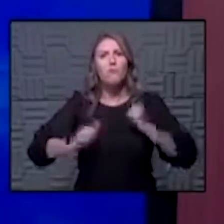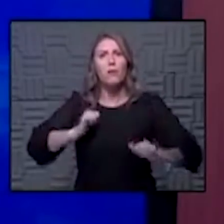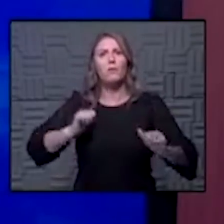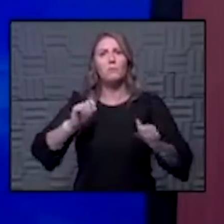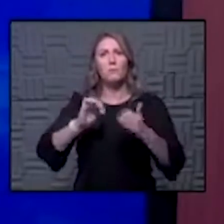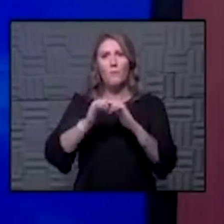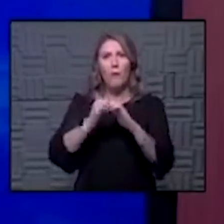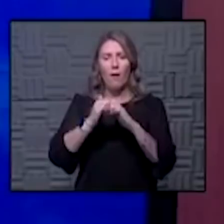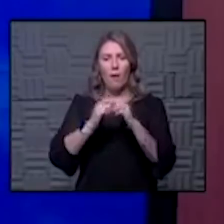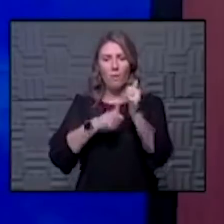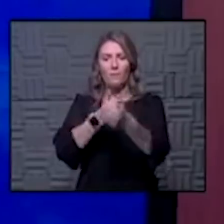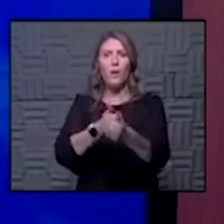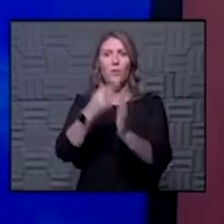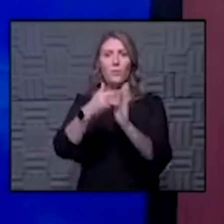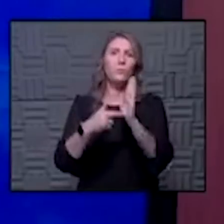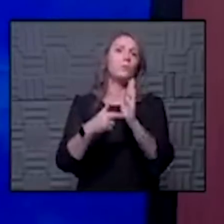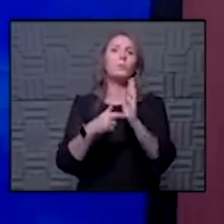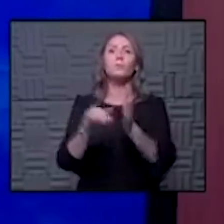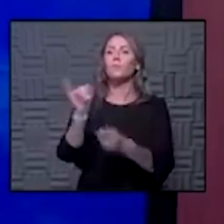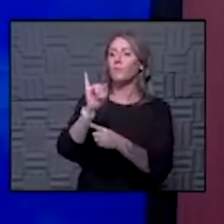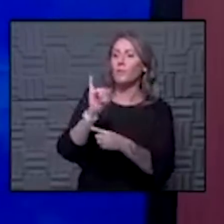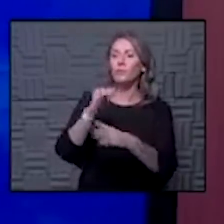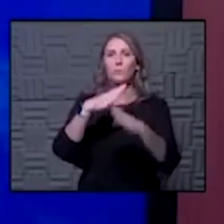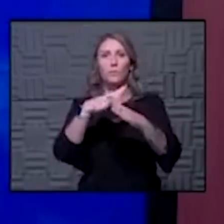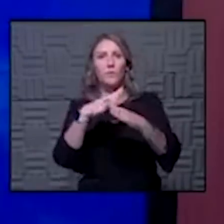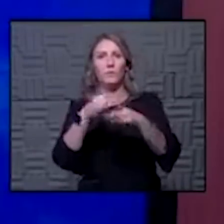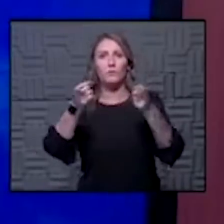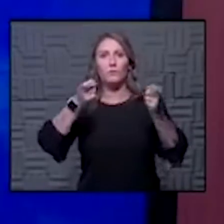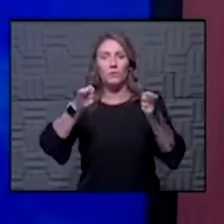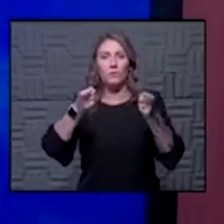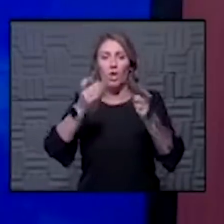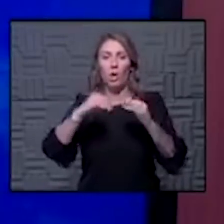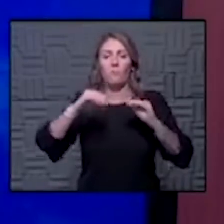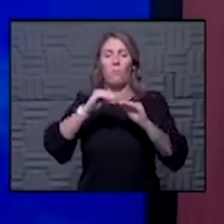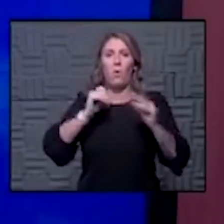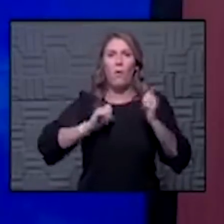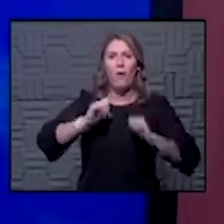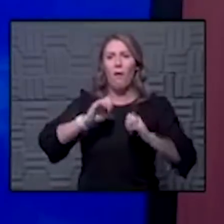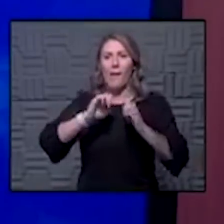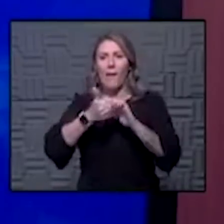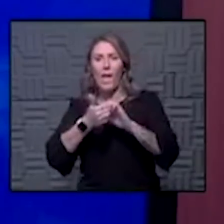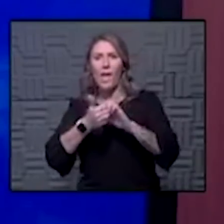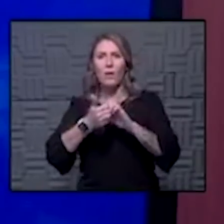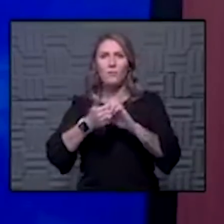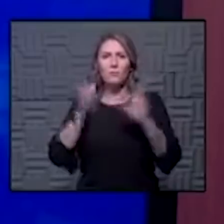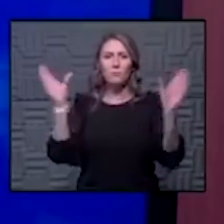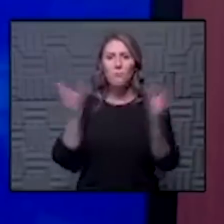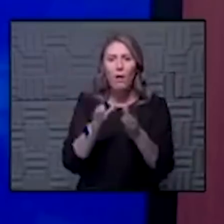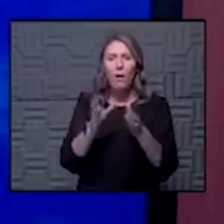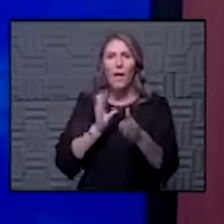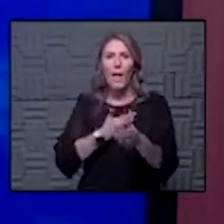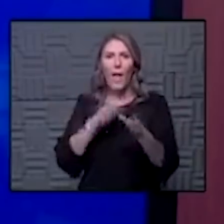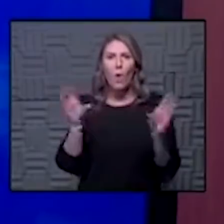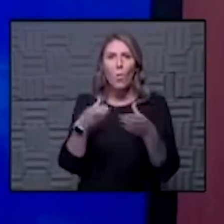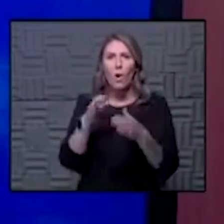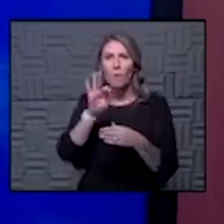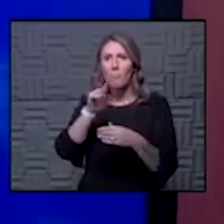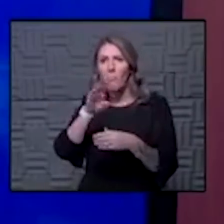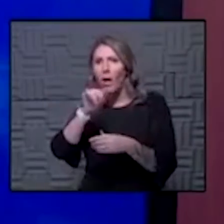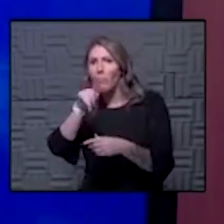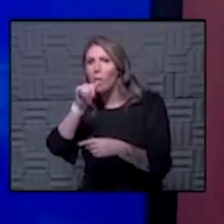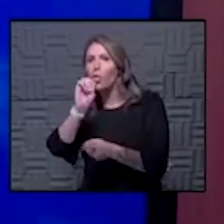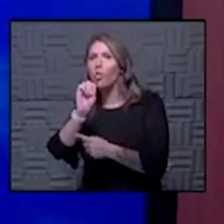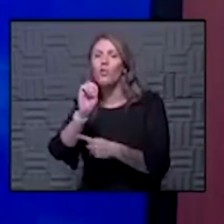we follow the rules of infection prevention and control, more aggressive in how we pare down our bubble size. We've talked about the risk